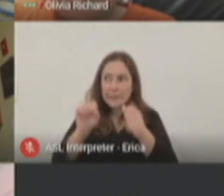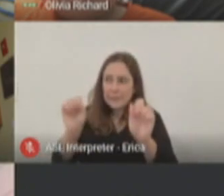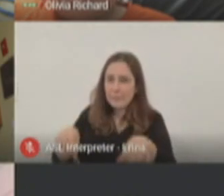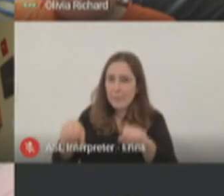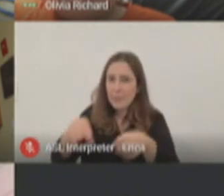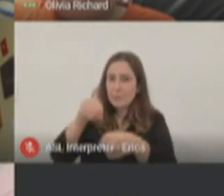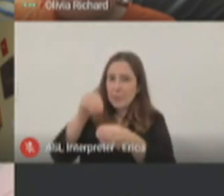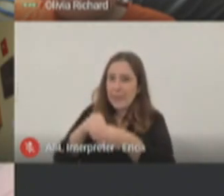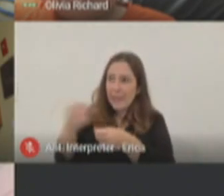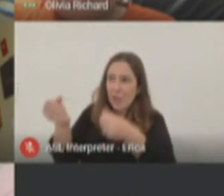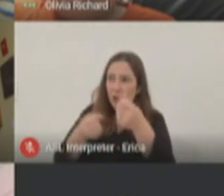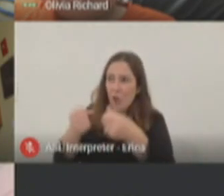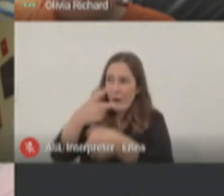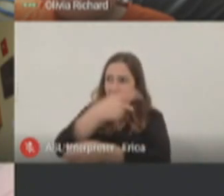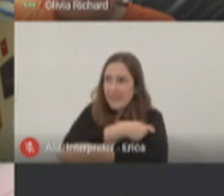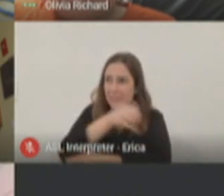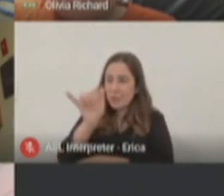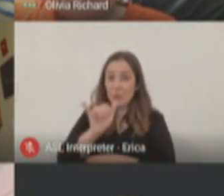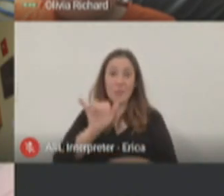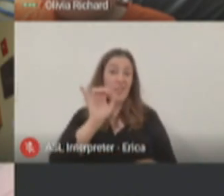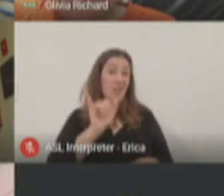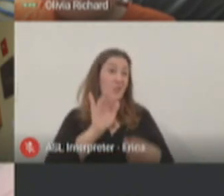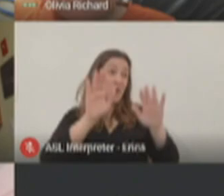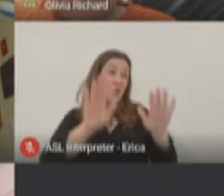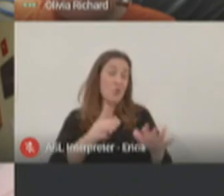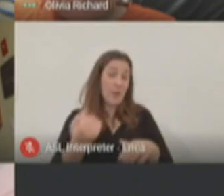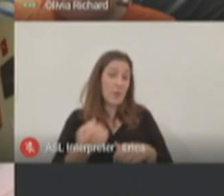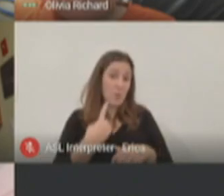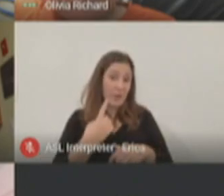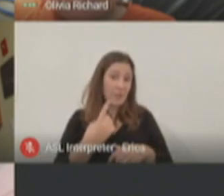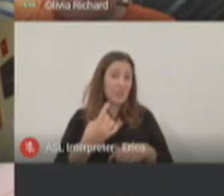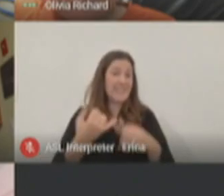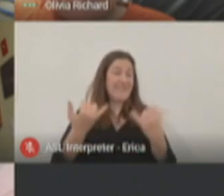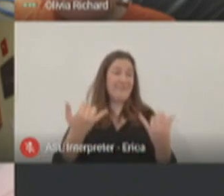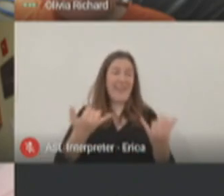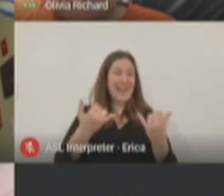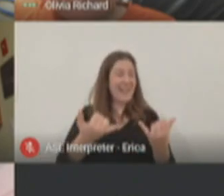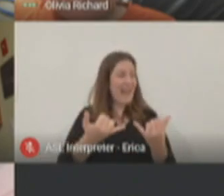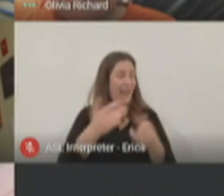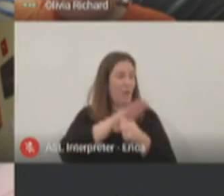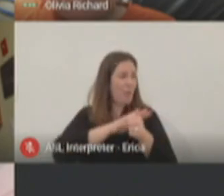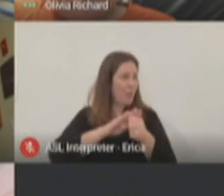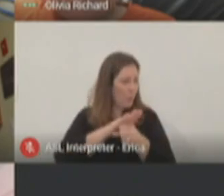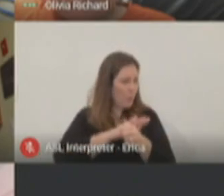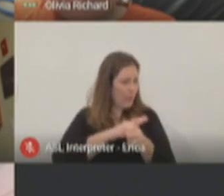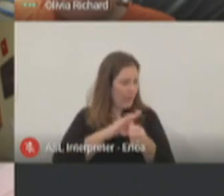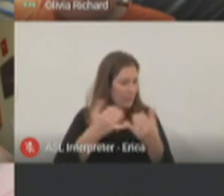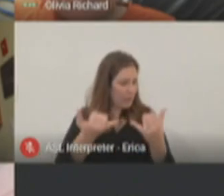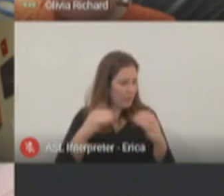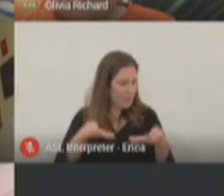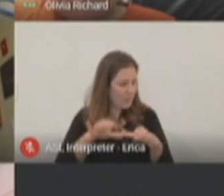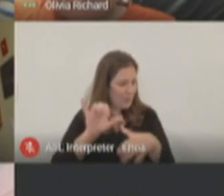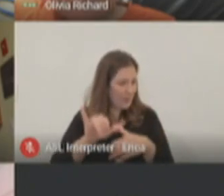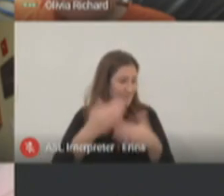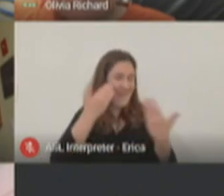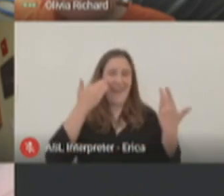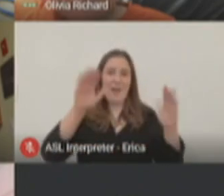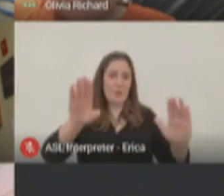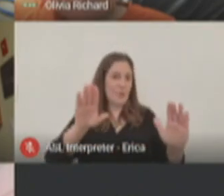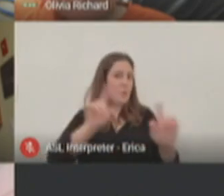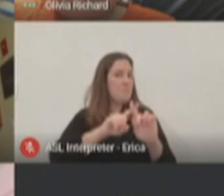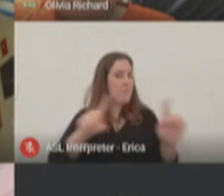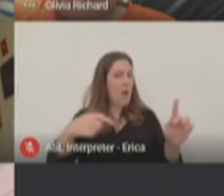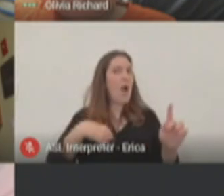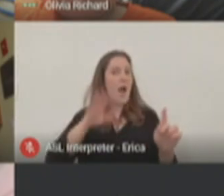That's a great question, and I don't know of a site that currently is doing that, but I would be absolutely would